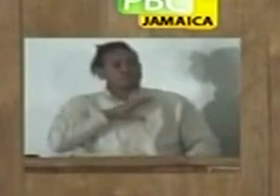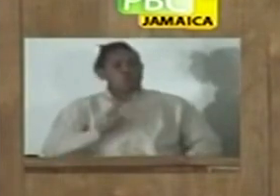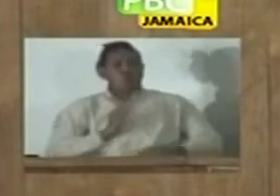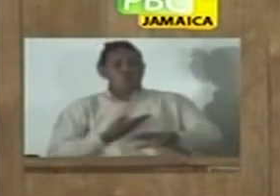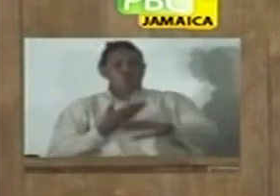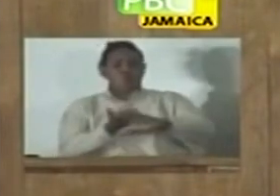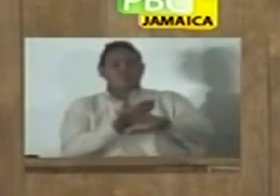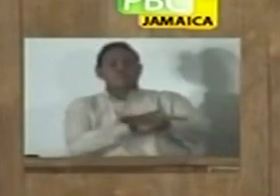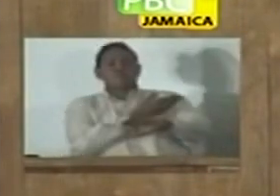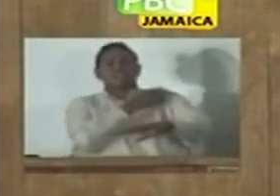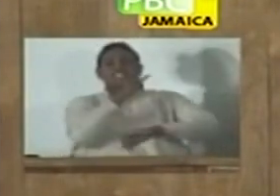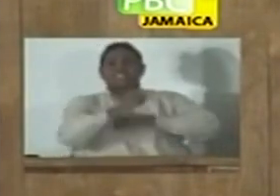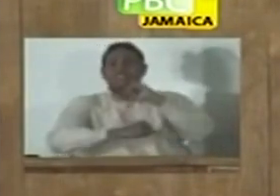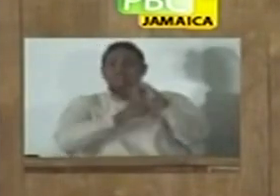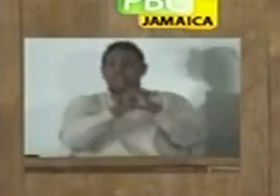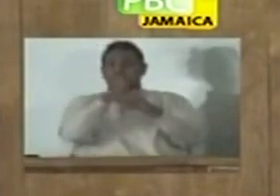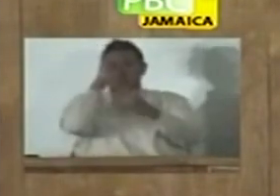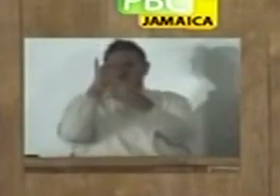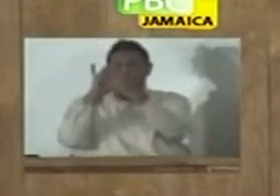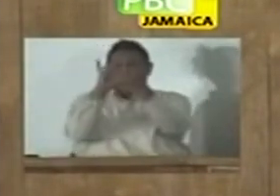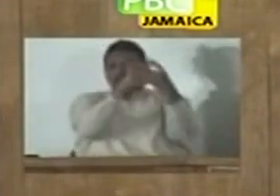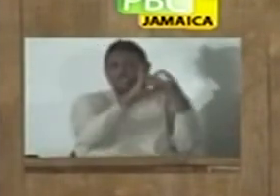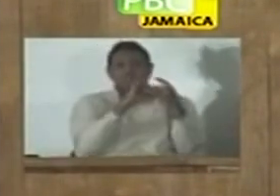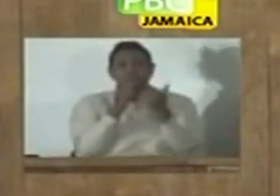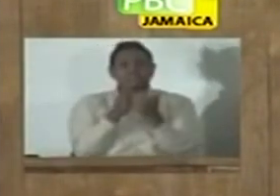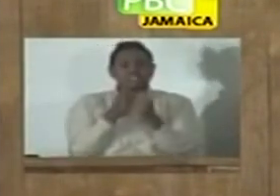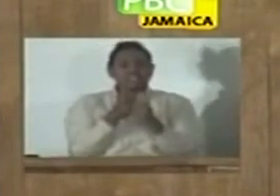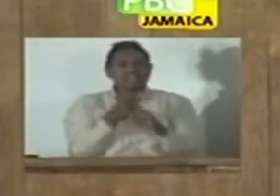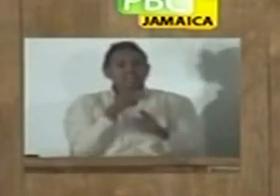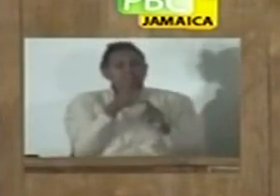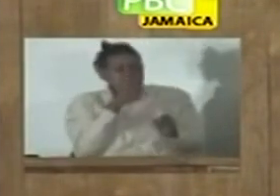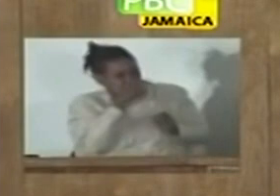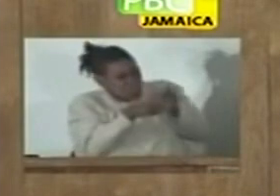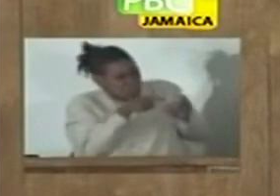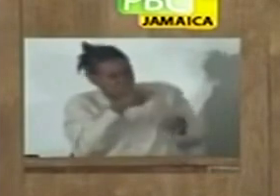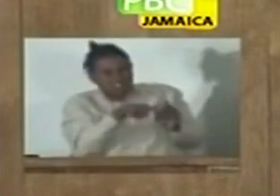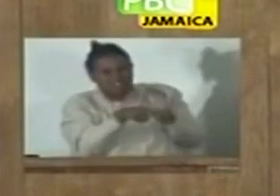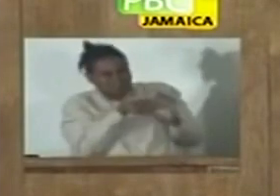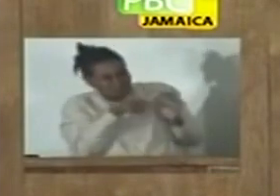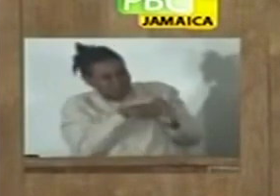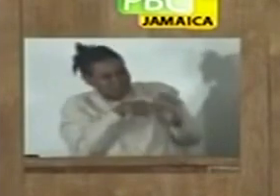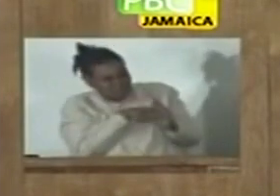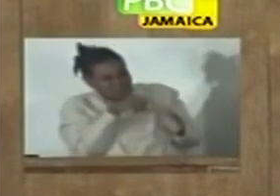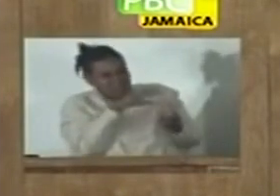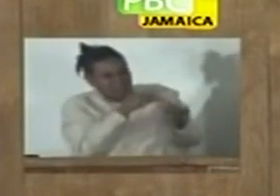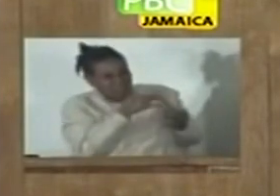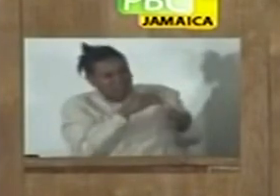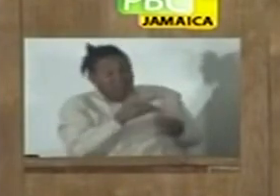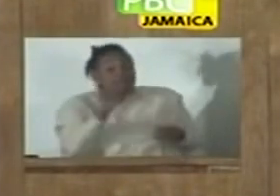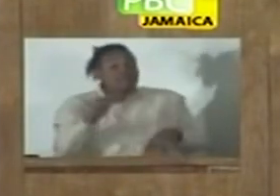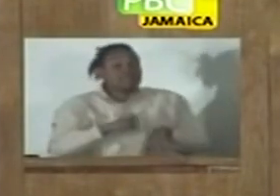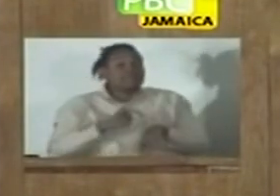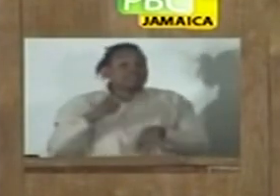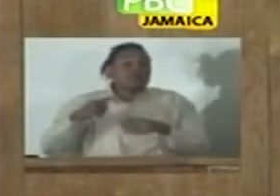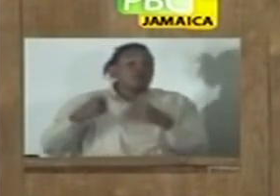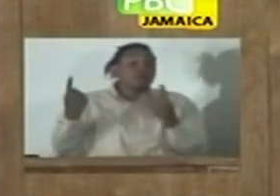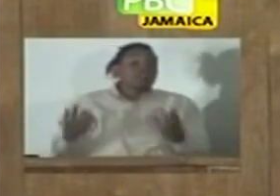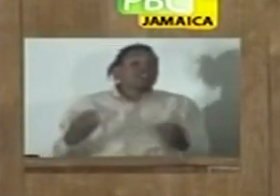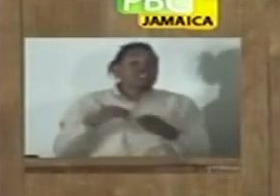progressive internationalism, scorned and mocked and jeered by the then opposition in the